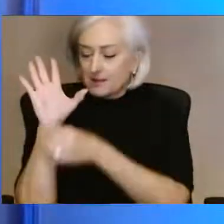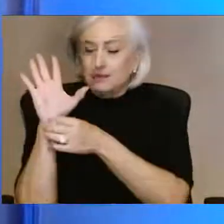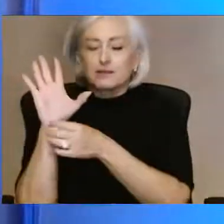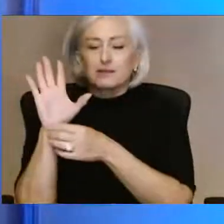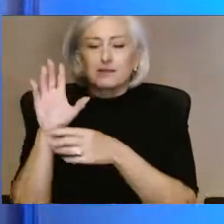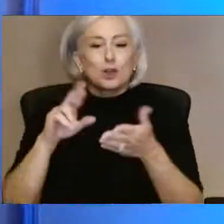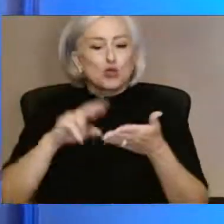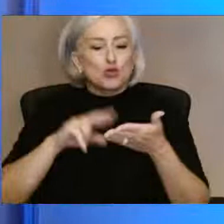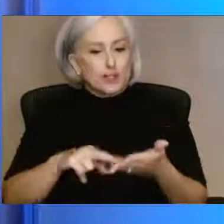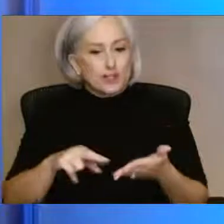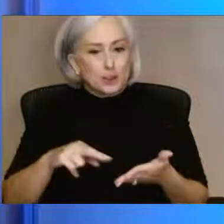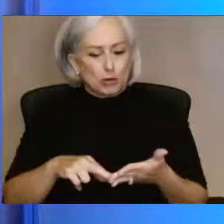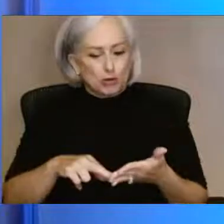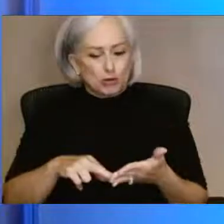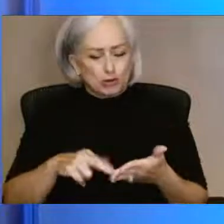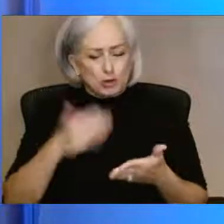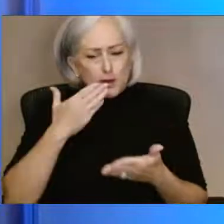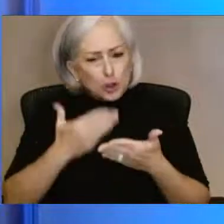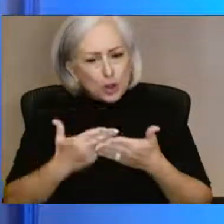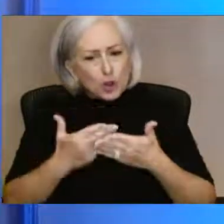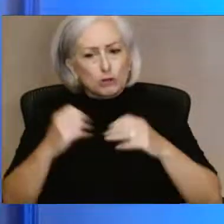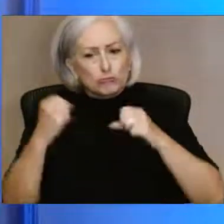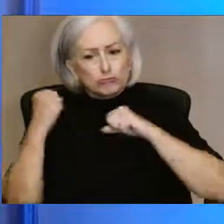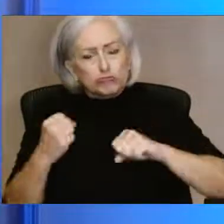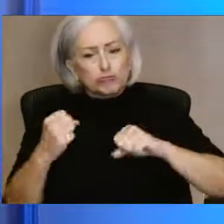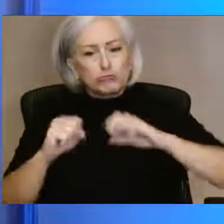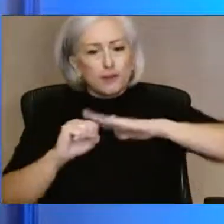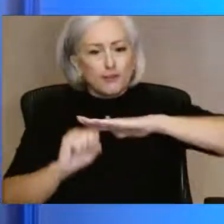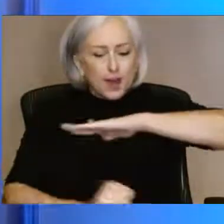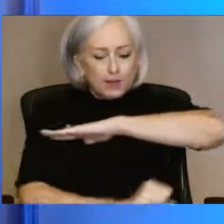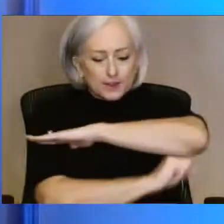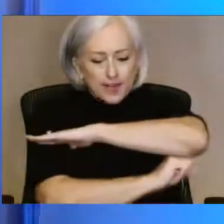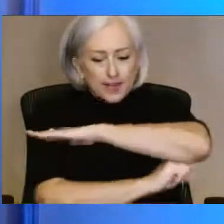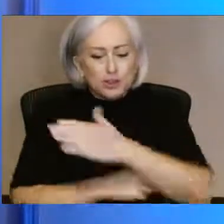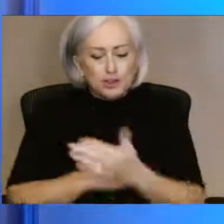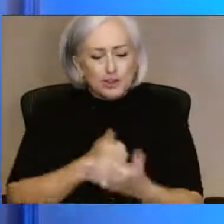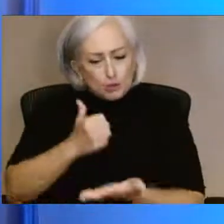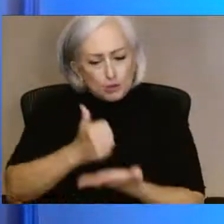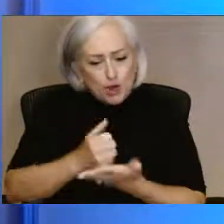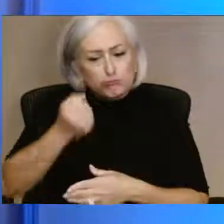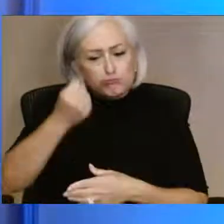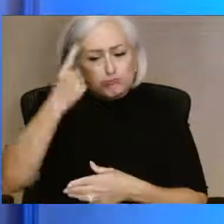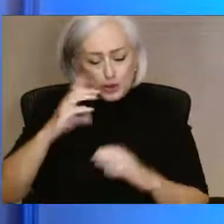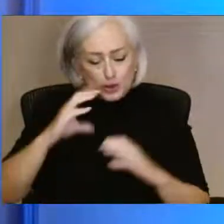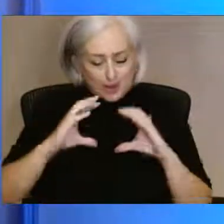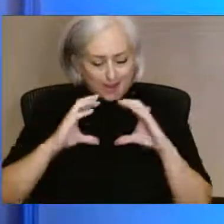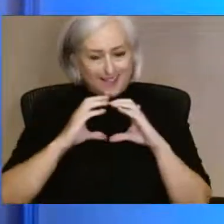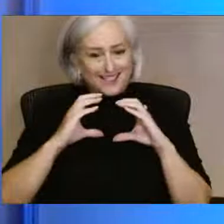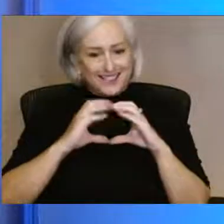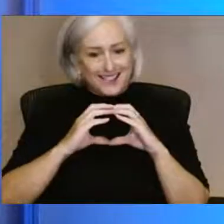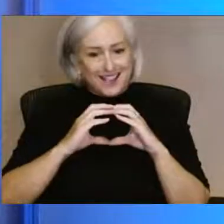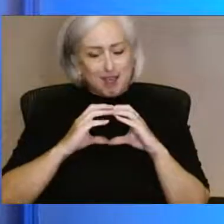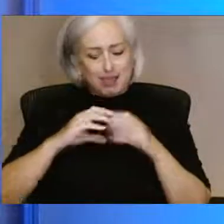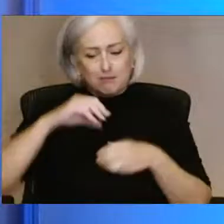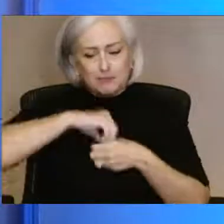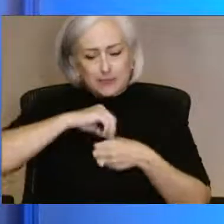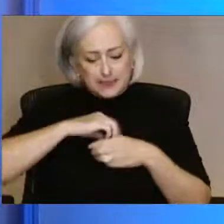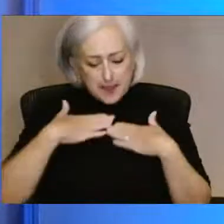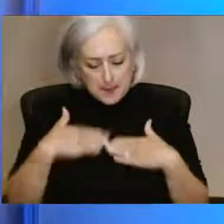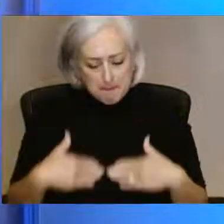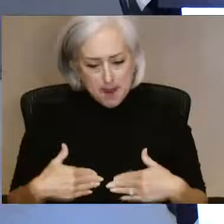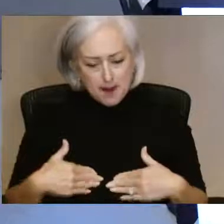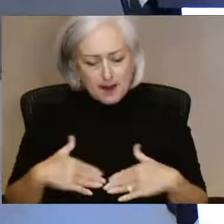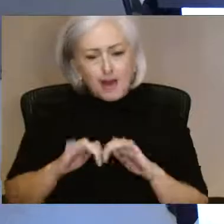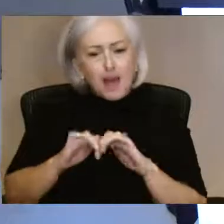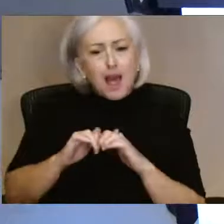this foundation to understand how the cells in our body work in order to produce these things that are useful to us. Mm-hmm.